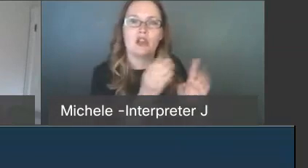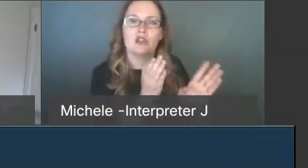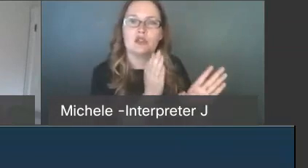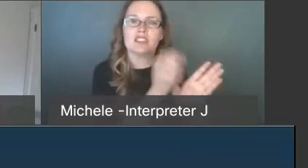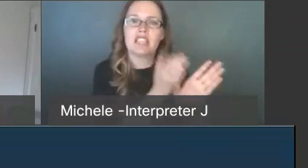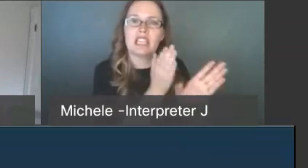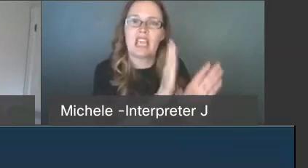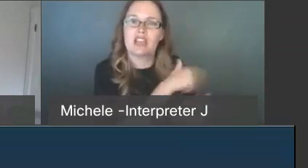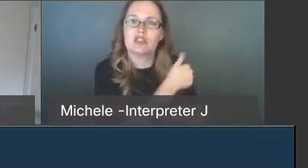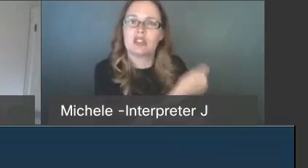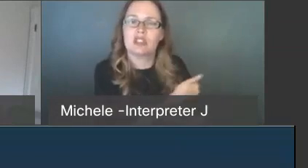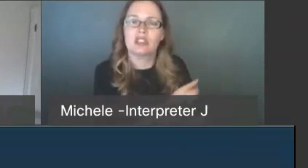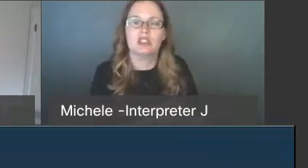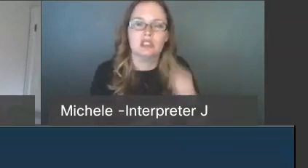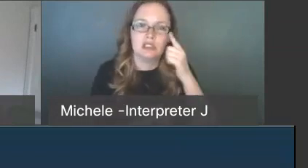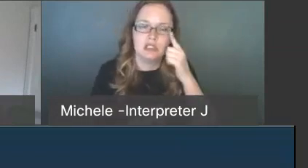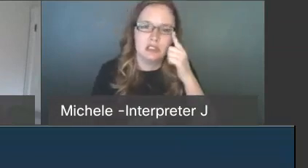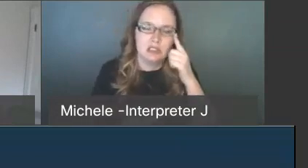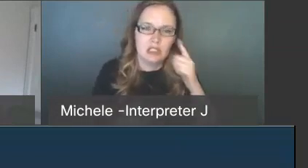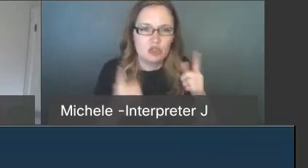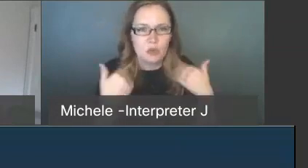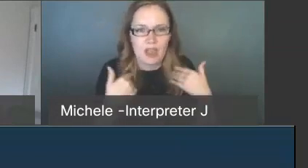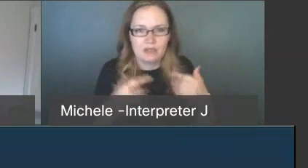of hospitalization versus community restoration?